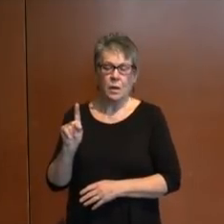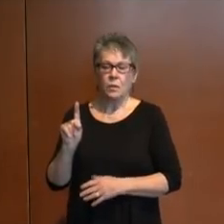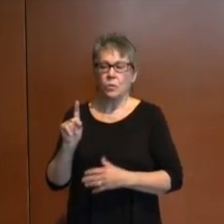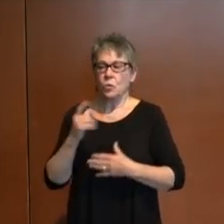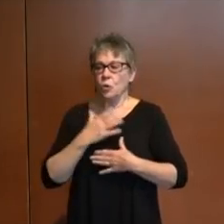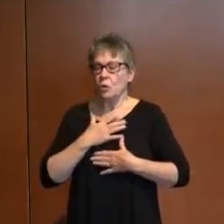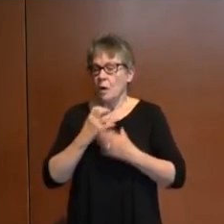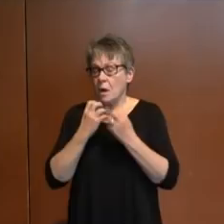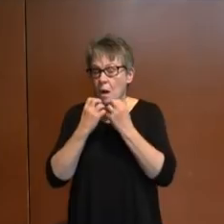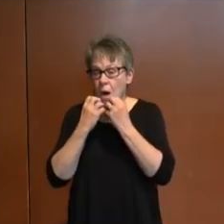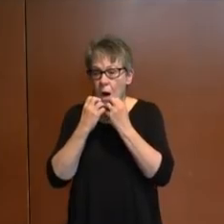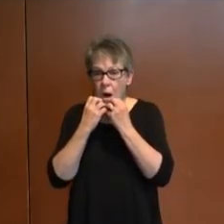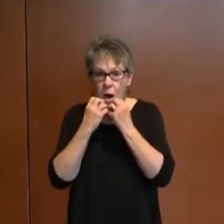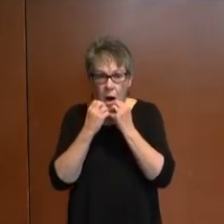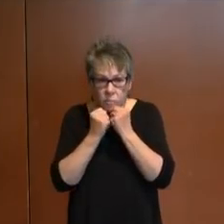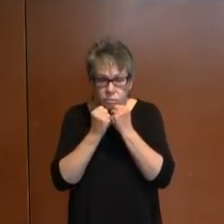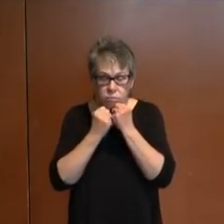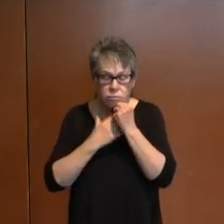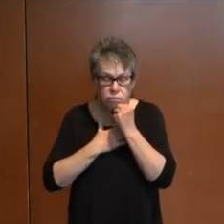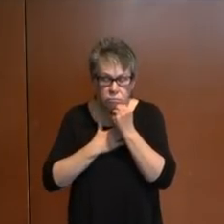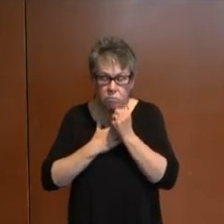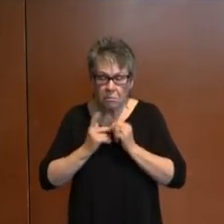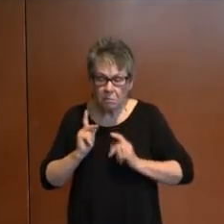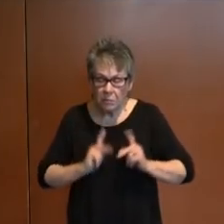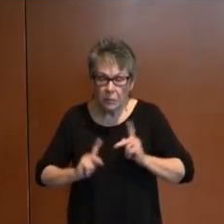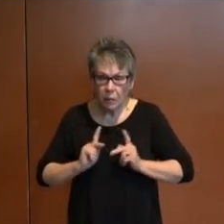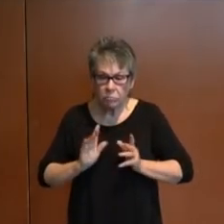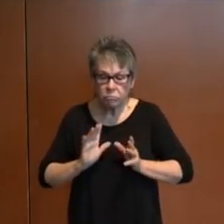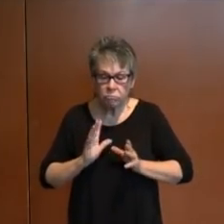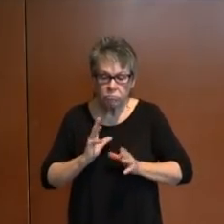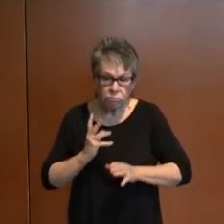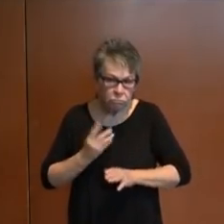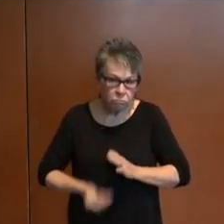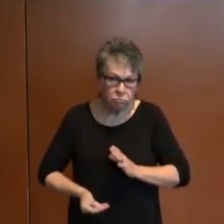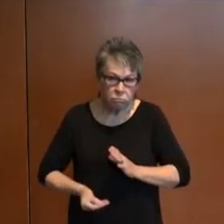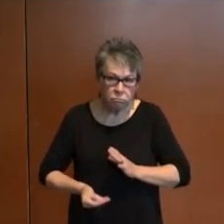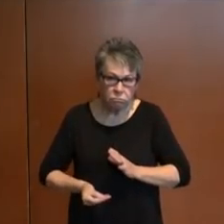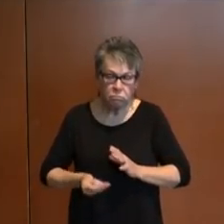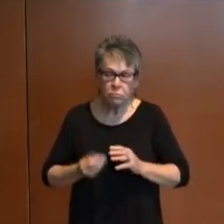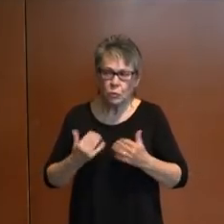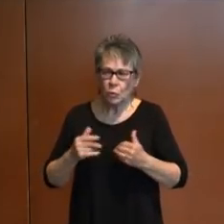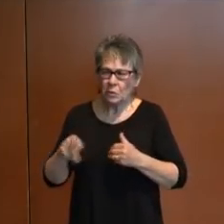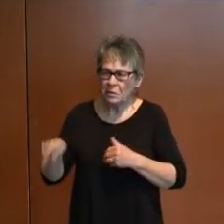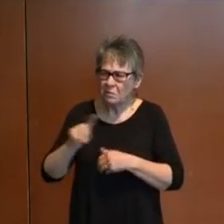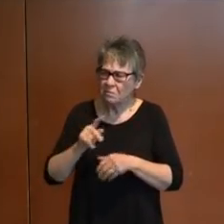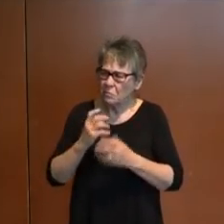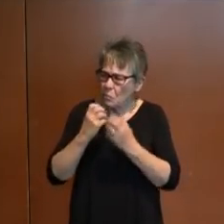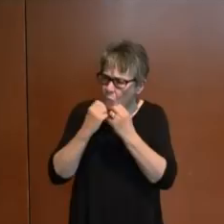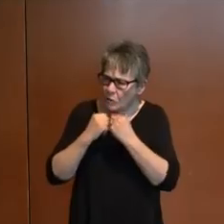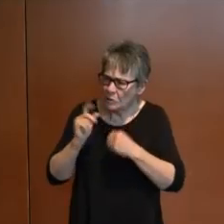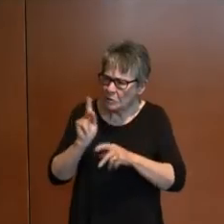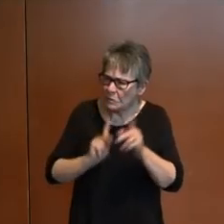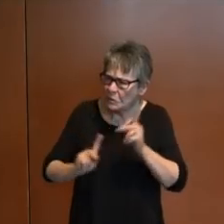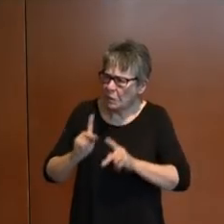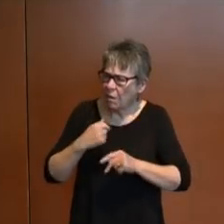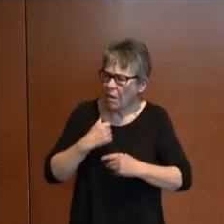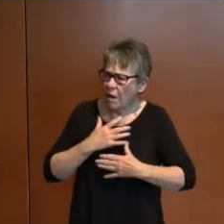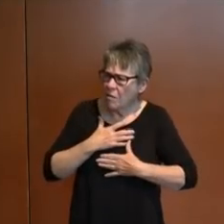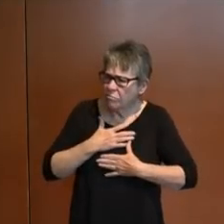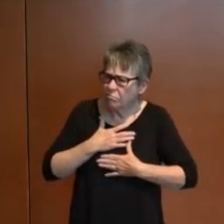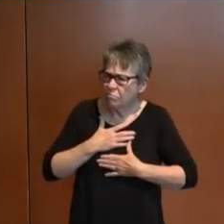single one of them was an invaluable member, a precious member of our New Jersey family, and we mourn them